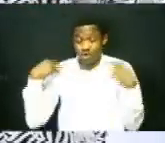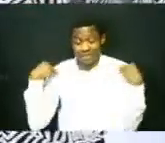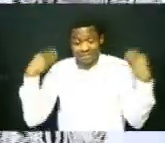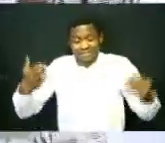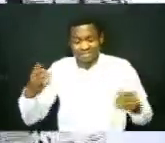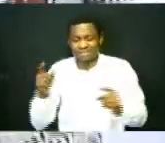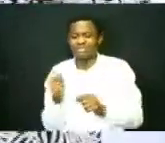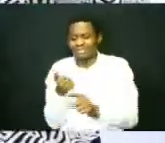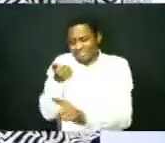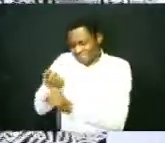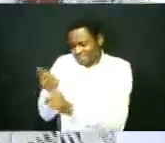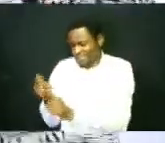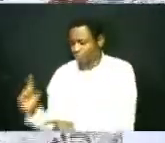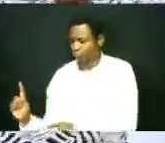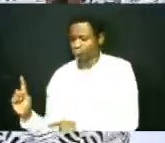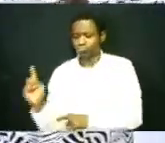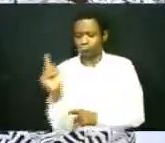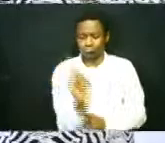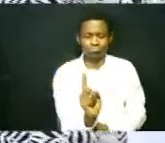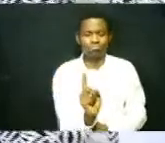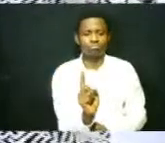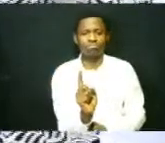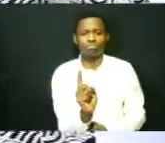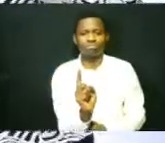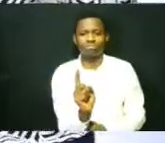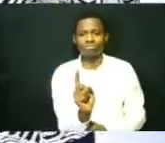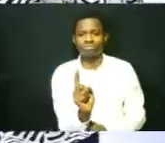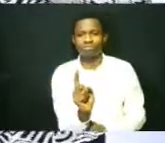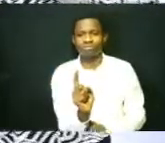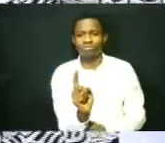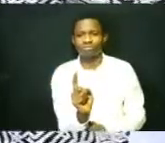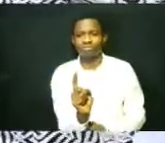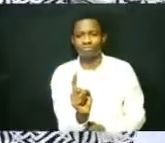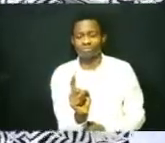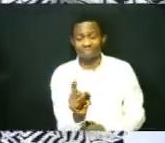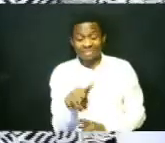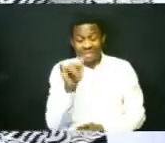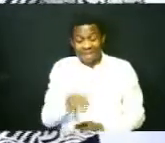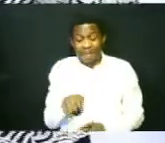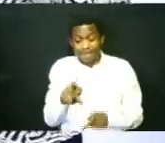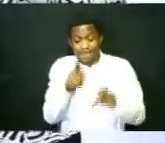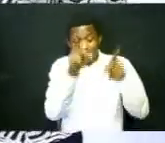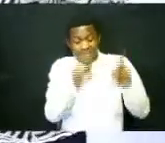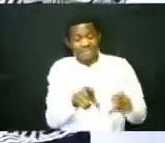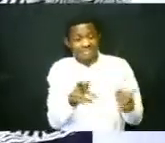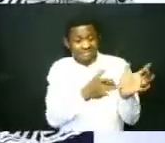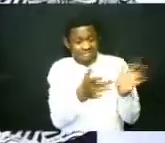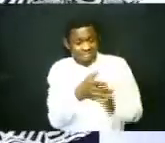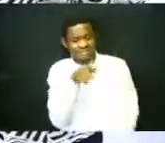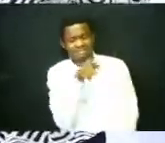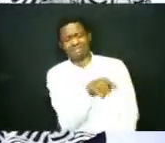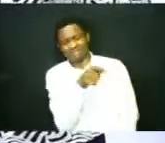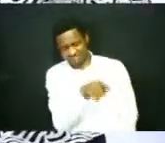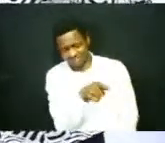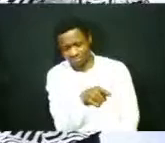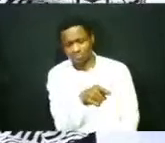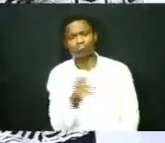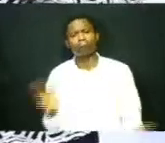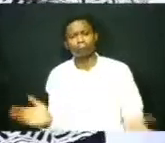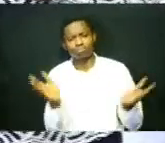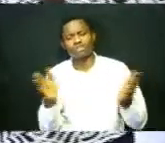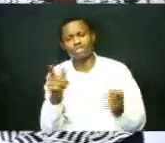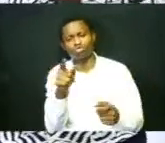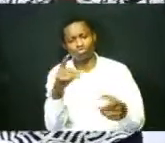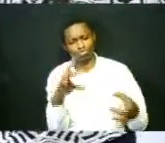push him in. It's that same person I'm recommending and encourage you to hold his